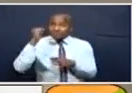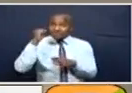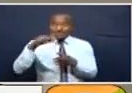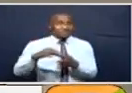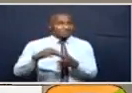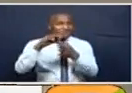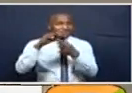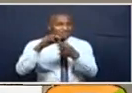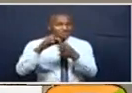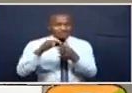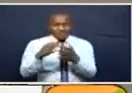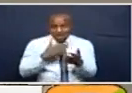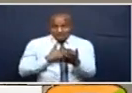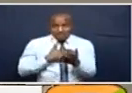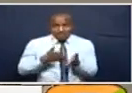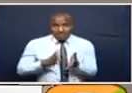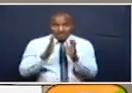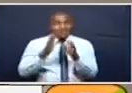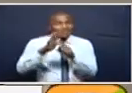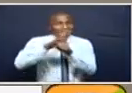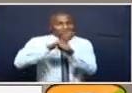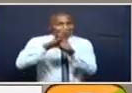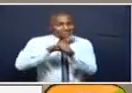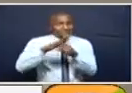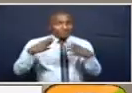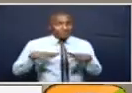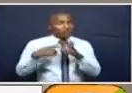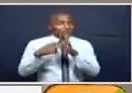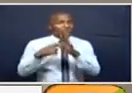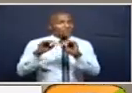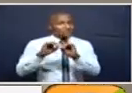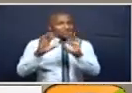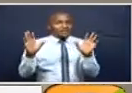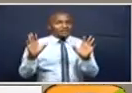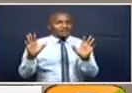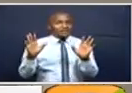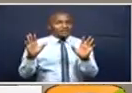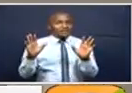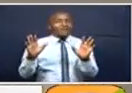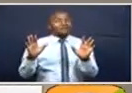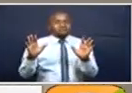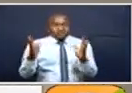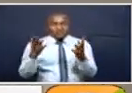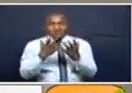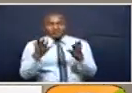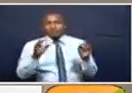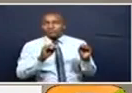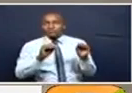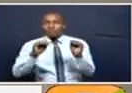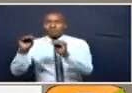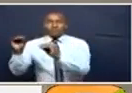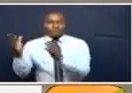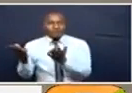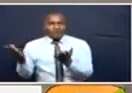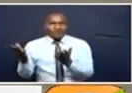such as ours, crowds are a big indicator of the direction things are taking. So